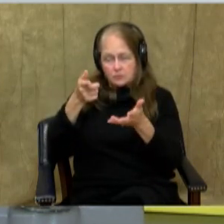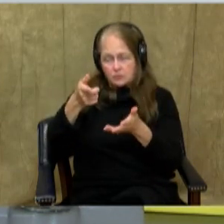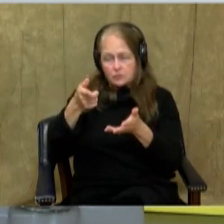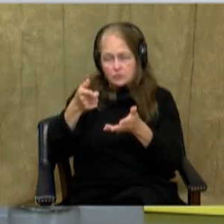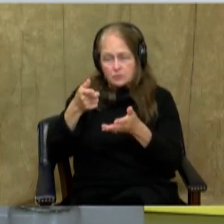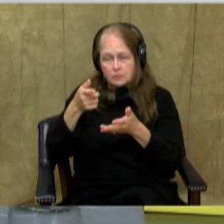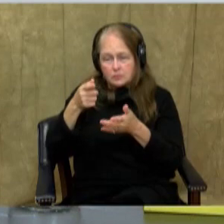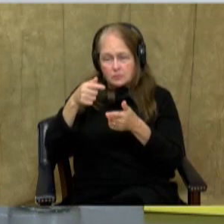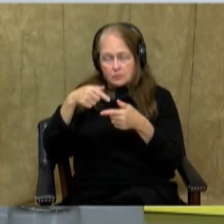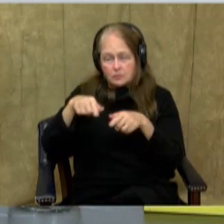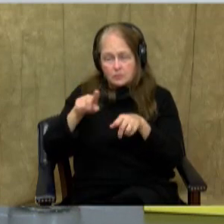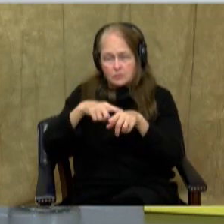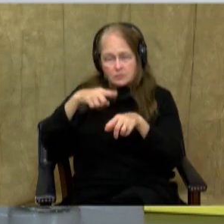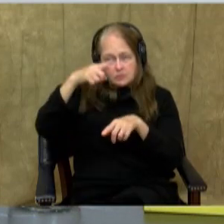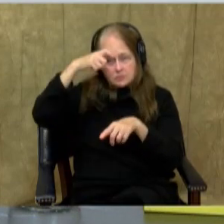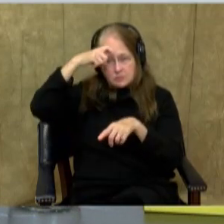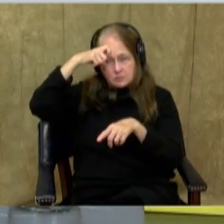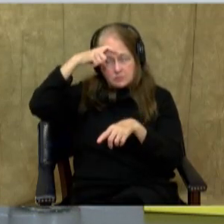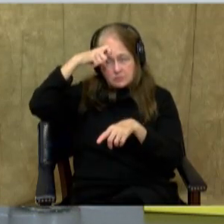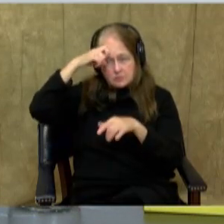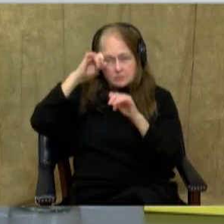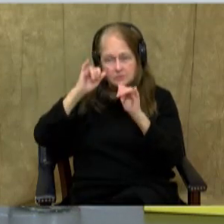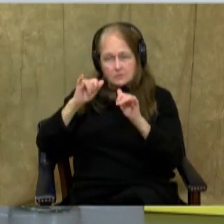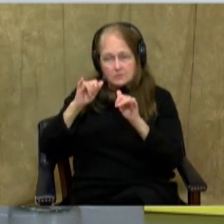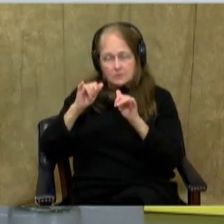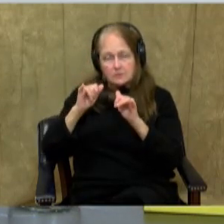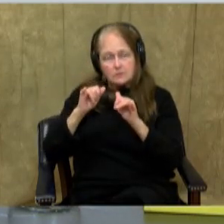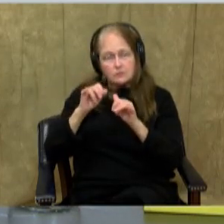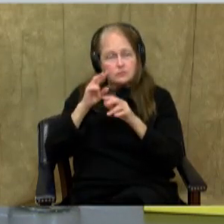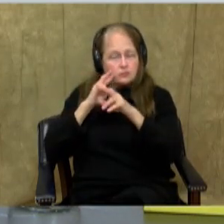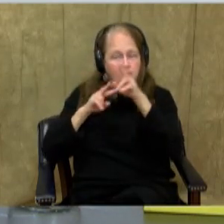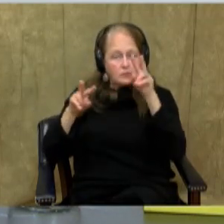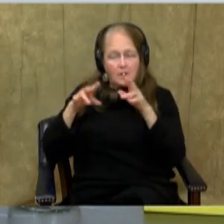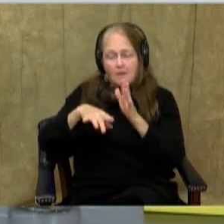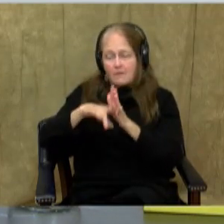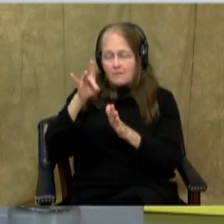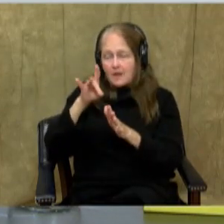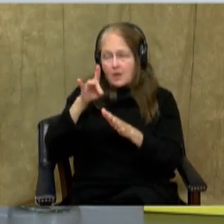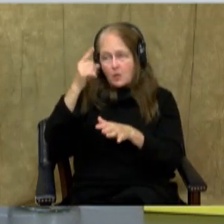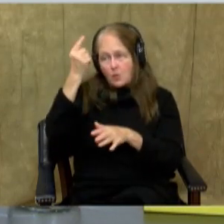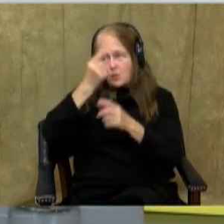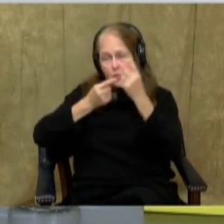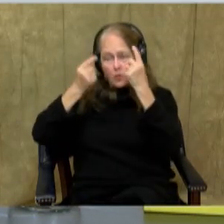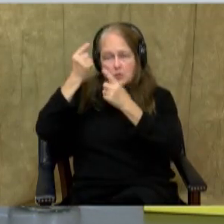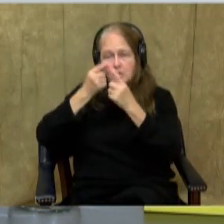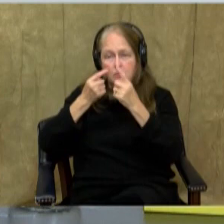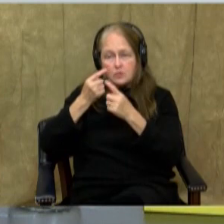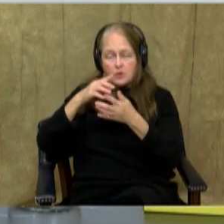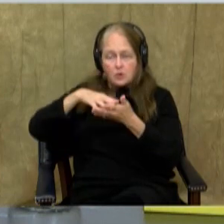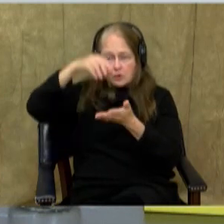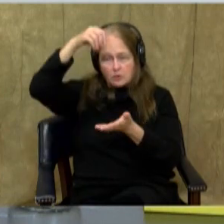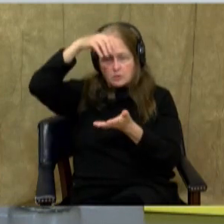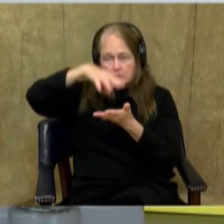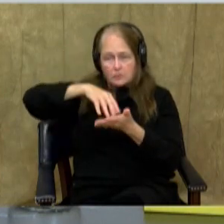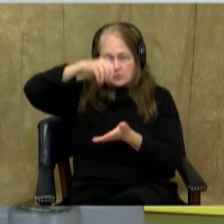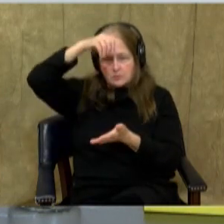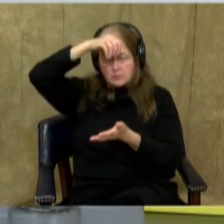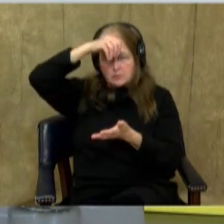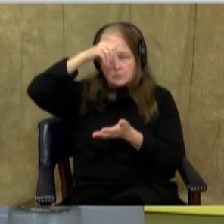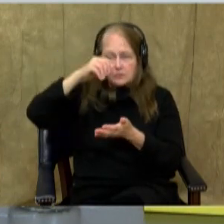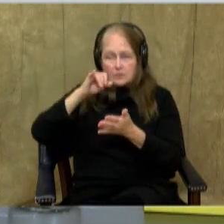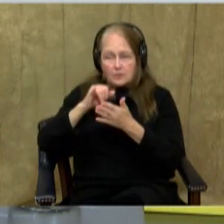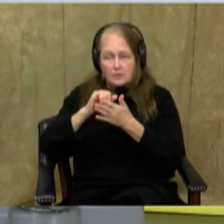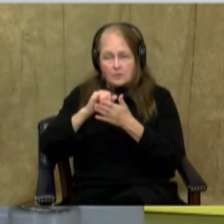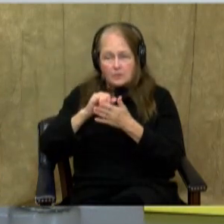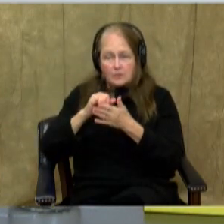that during the summer that you stay curious, find some things to wonder about and go learn about. Being